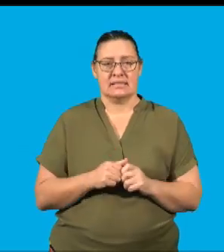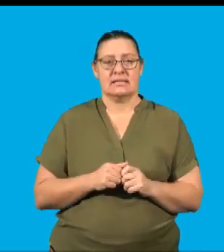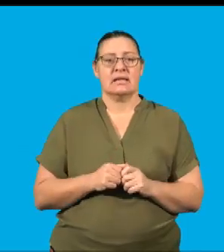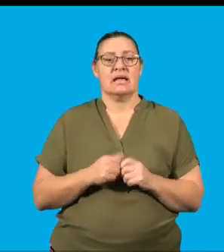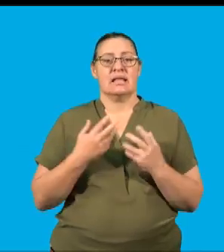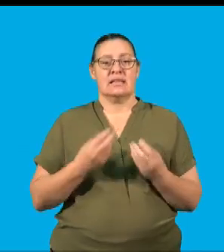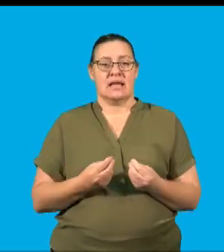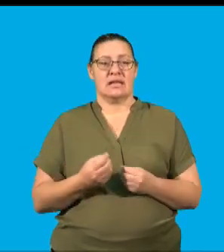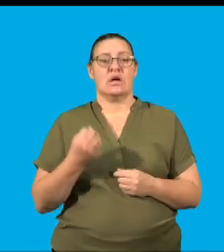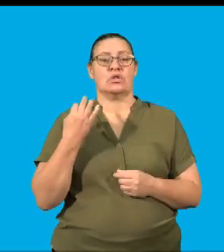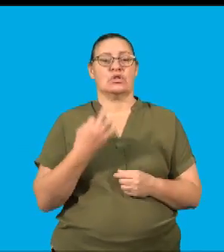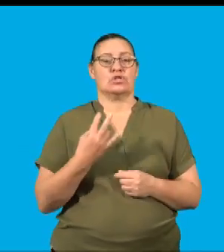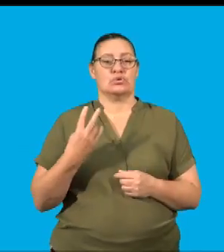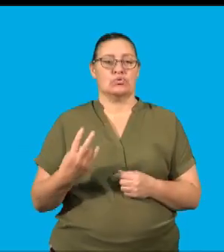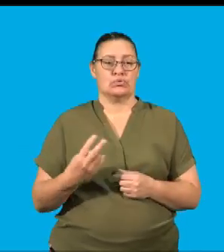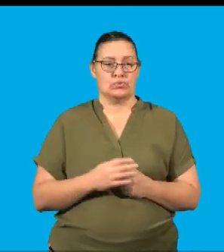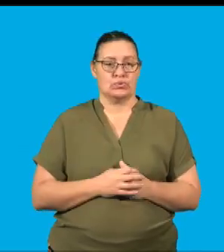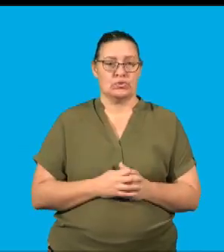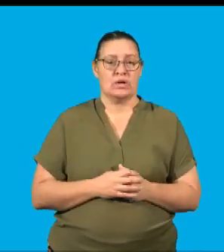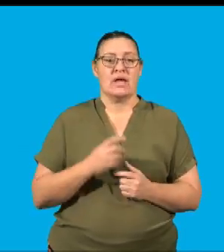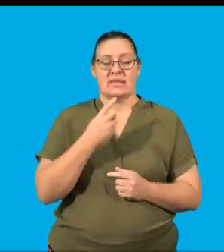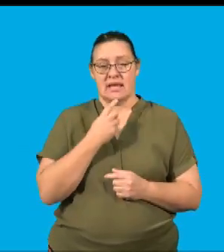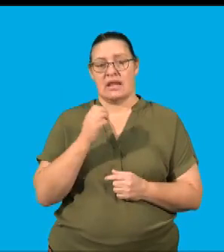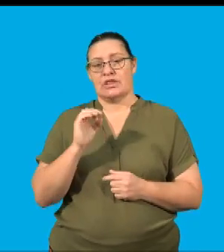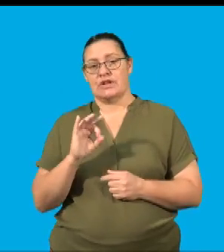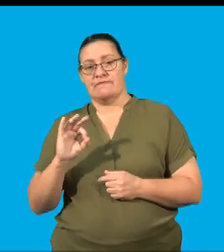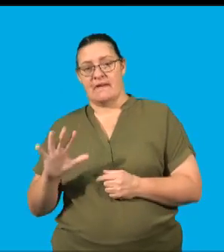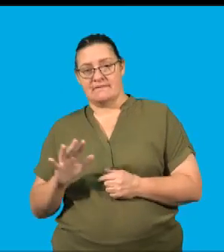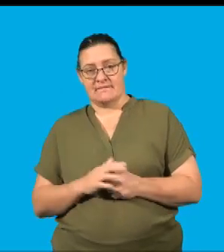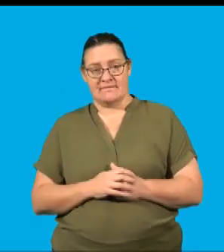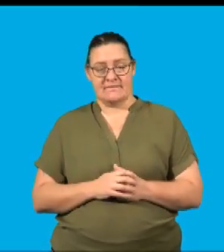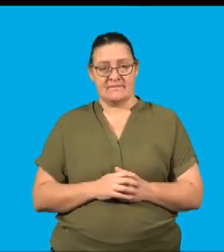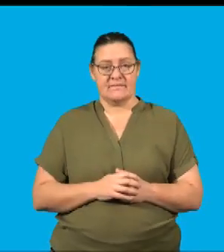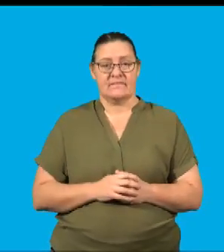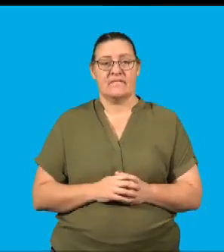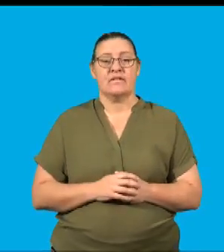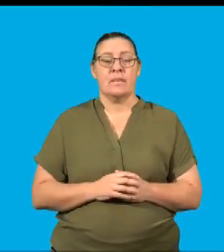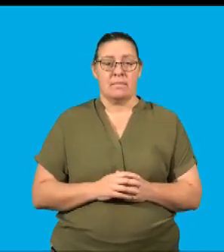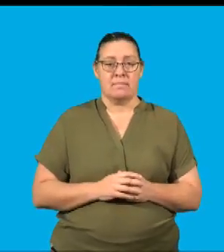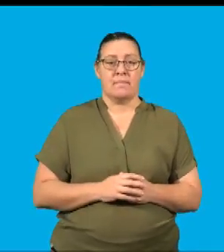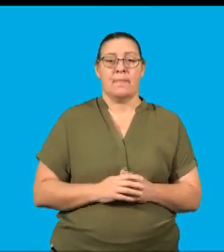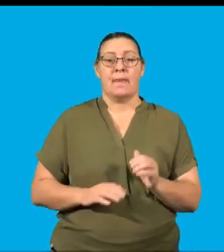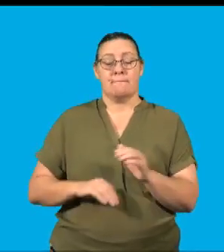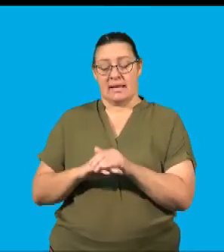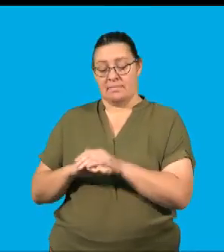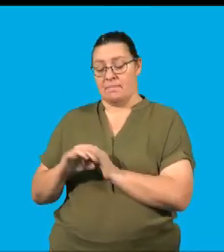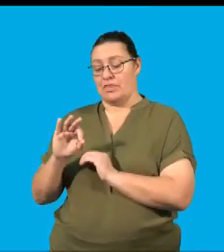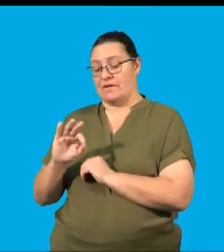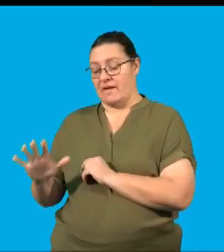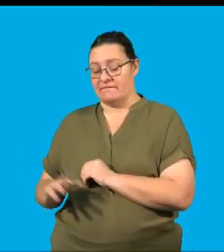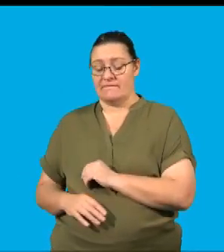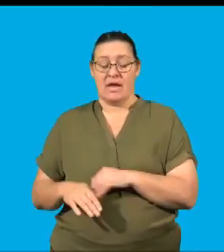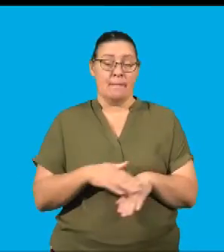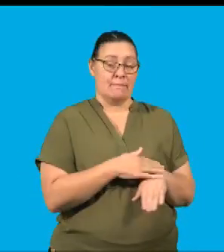And then there's 32. And then there's 35. Meaning that our maximum is 35. Our